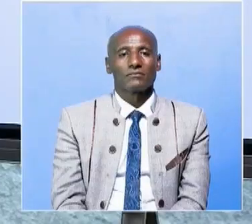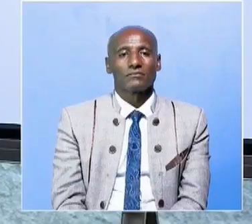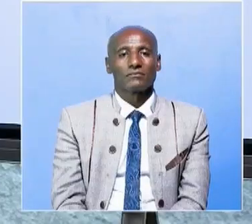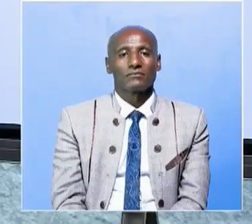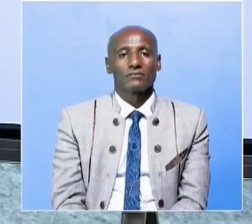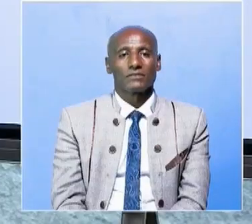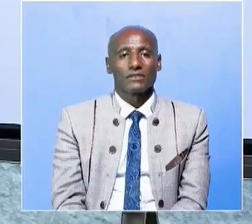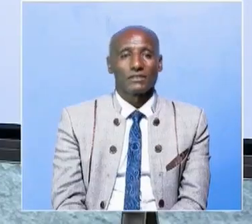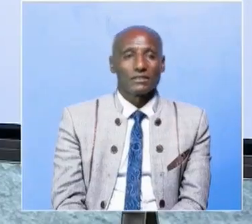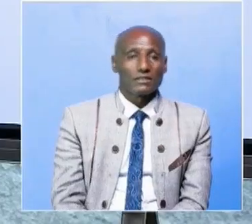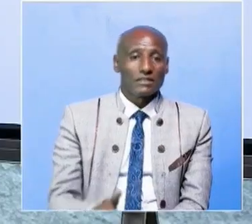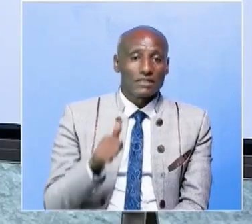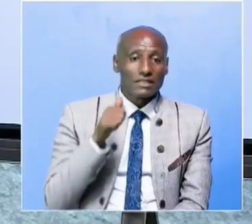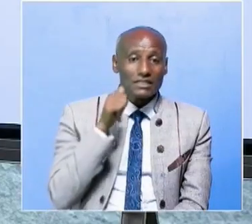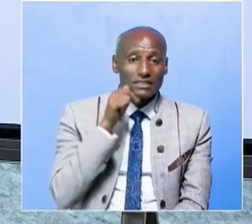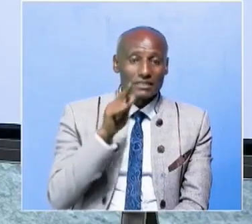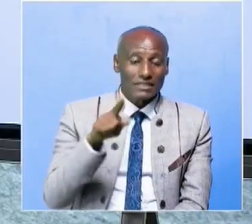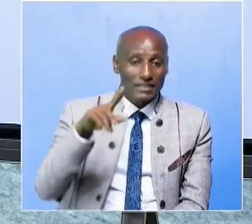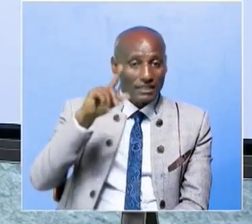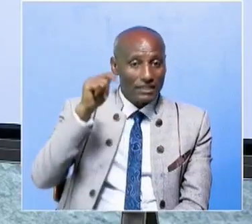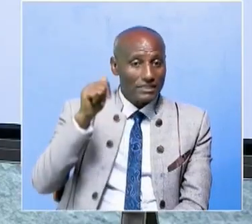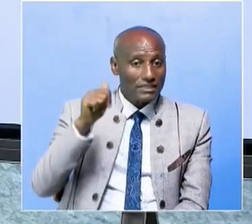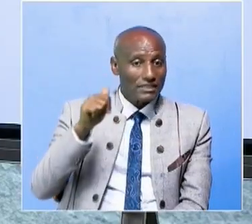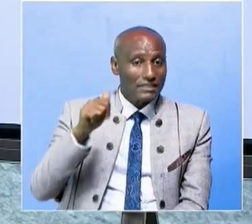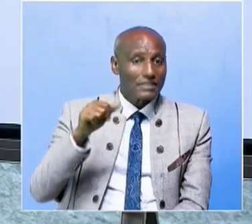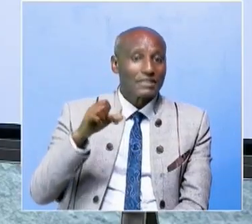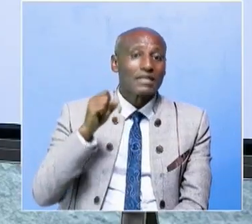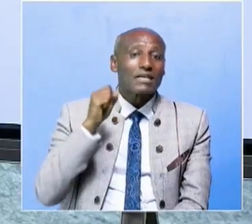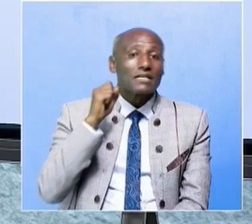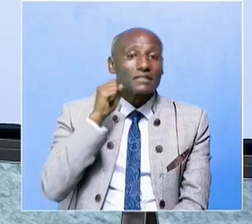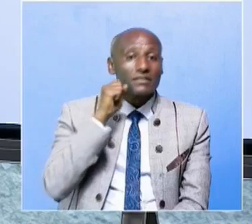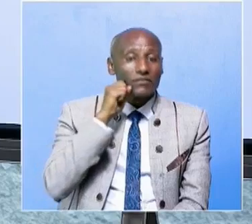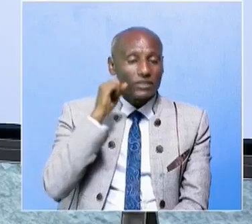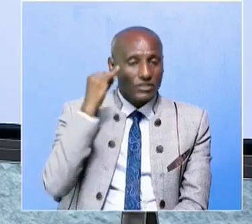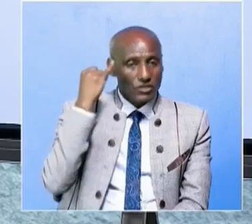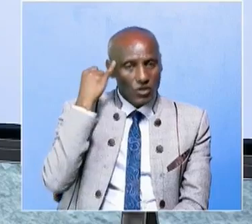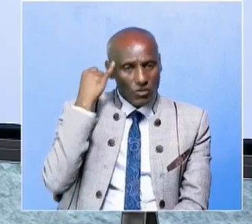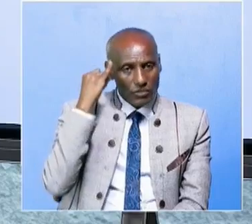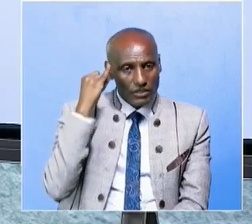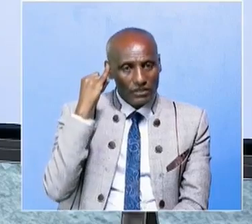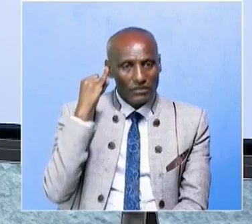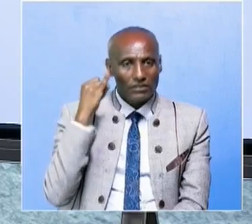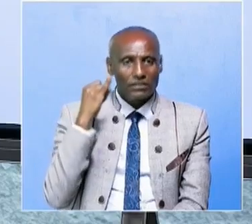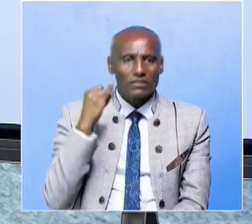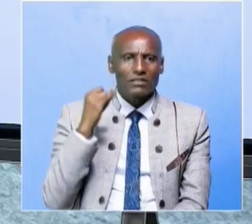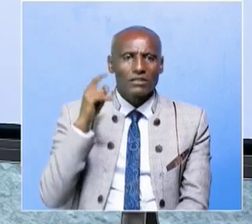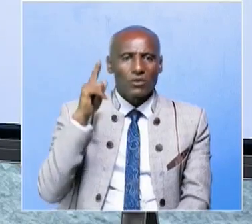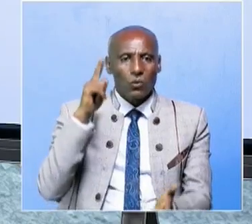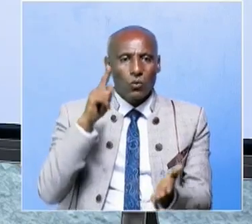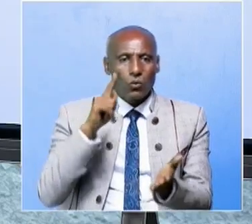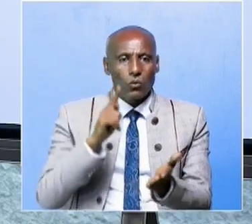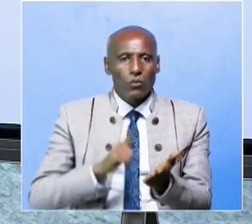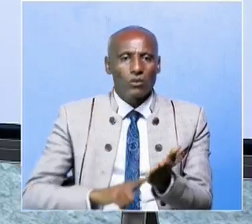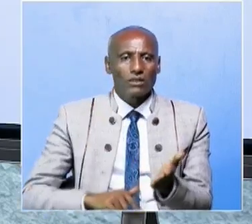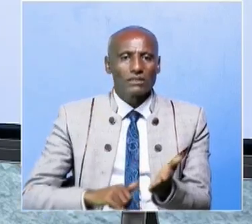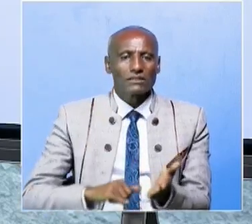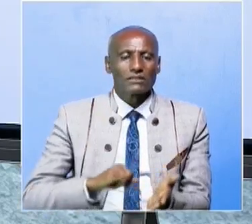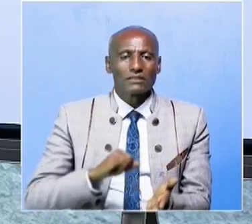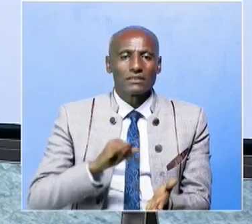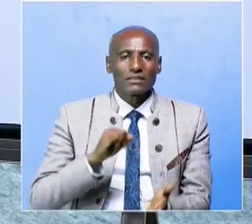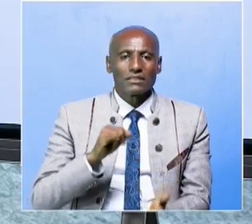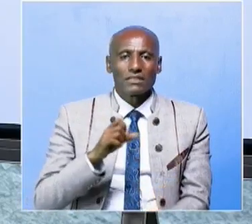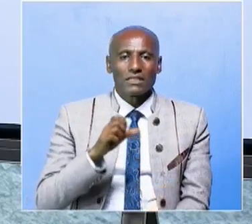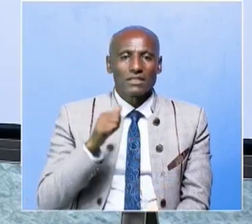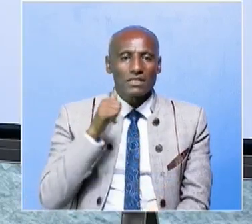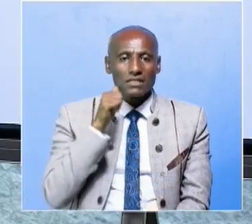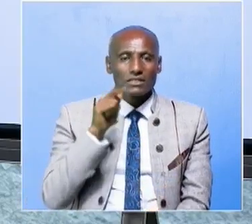She asked Sifan's opinion, what she thinks is the best subject at school.